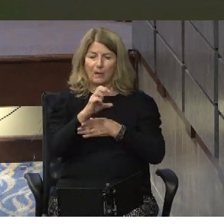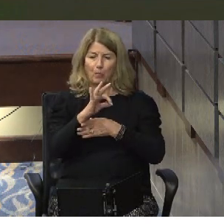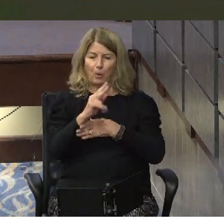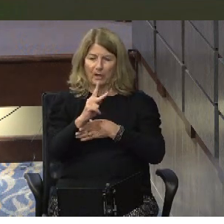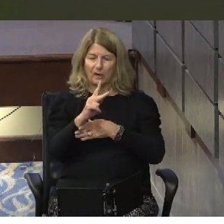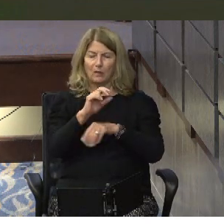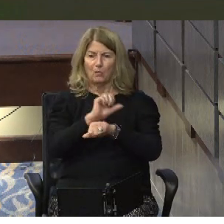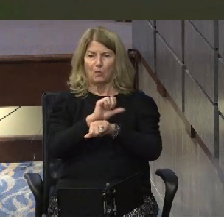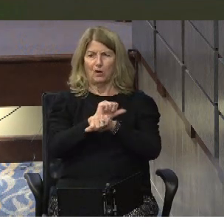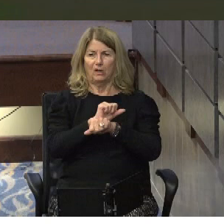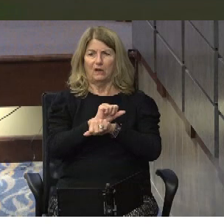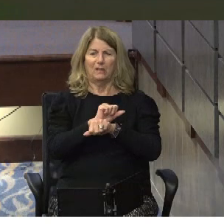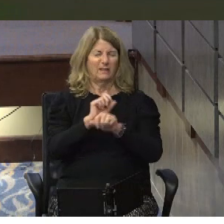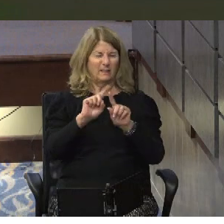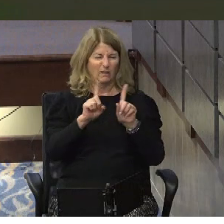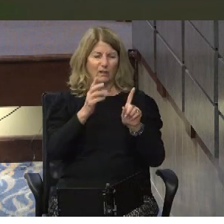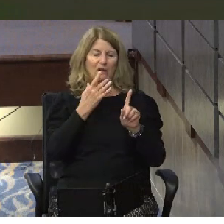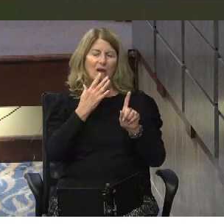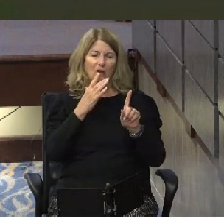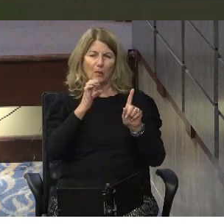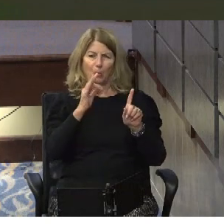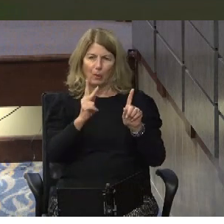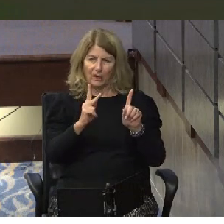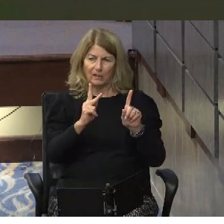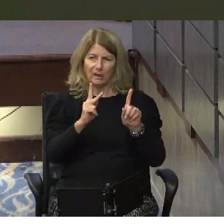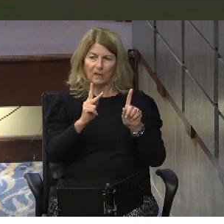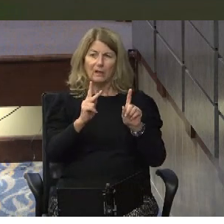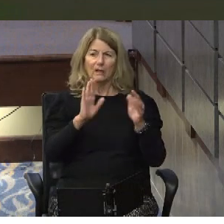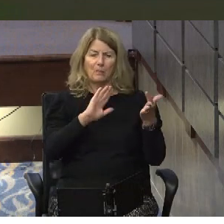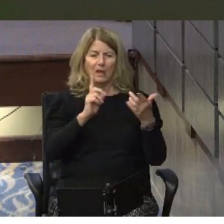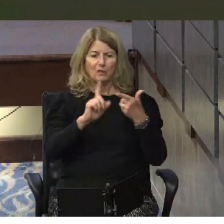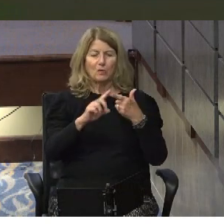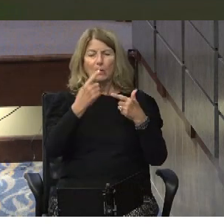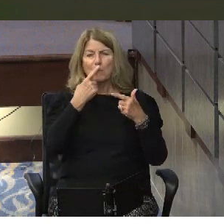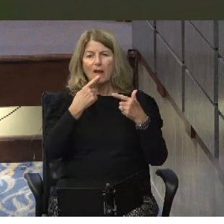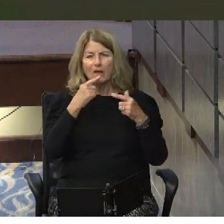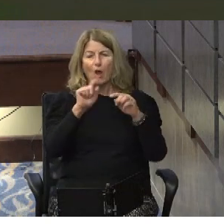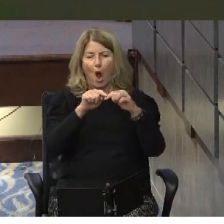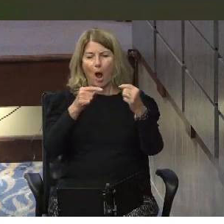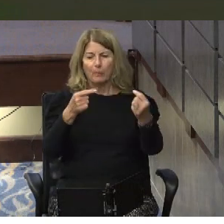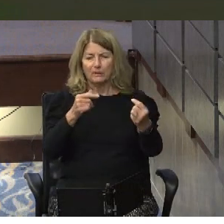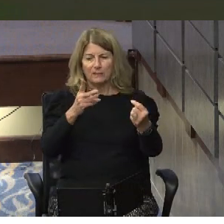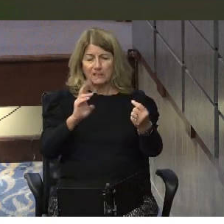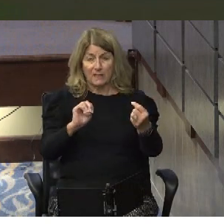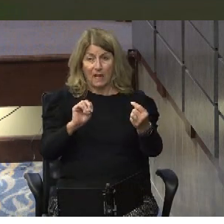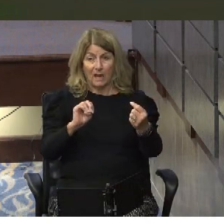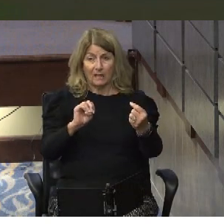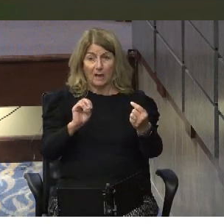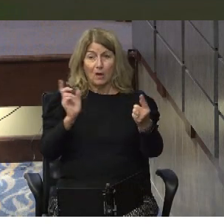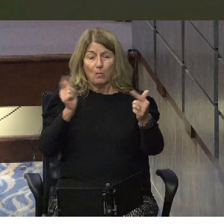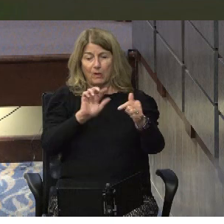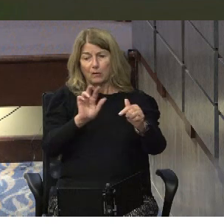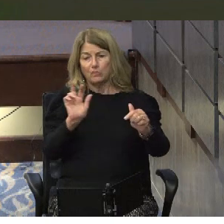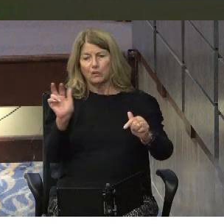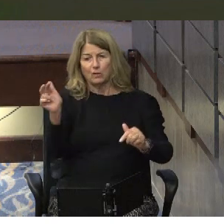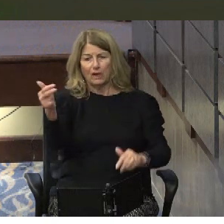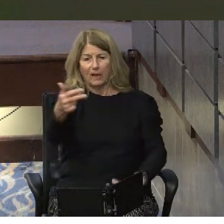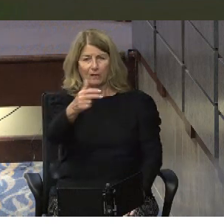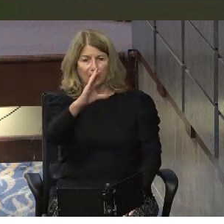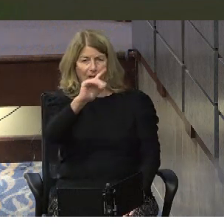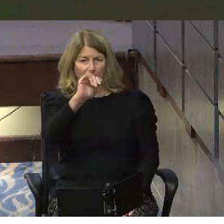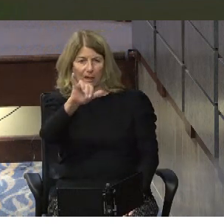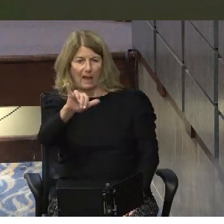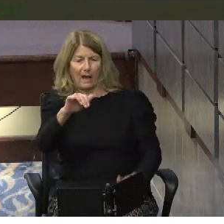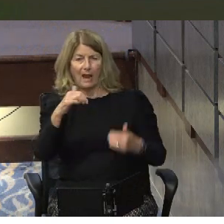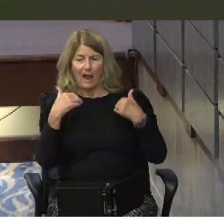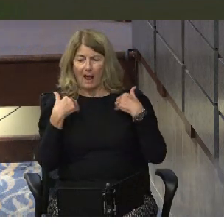is just a different color brick versus the red brick on the other side. So the idea, once you turn down Clay, is to have that